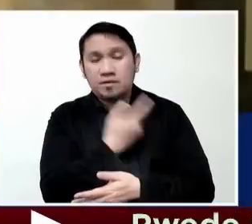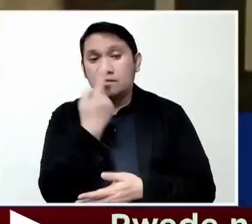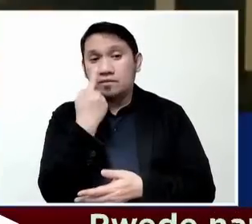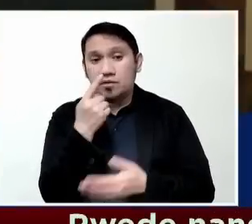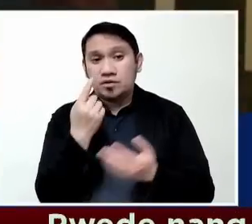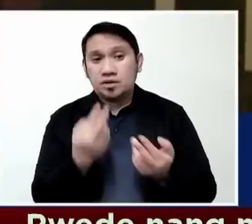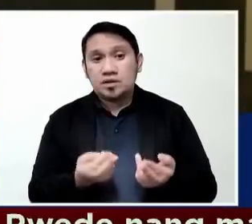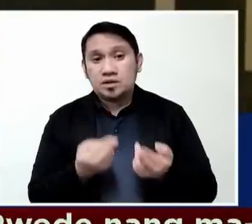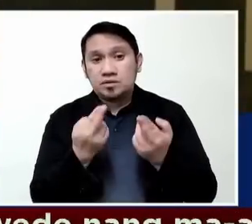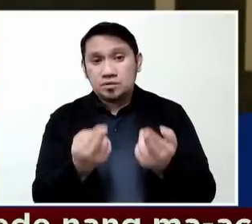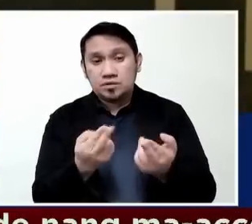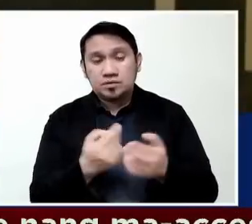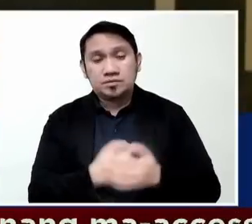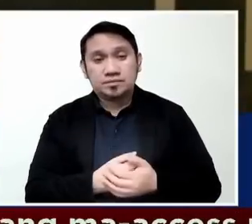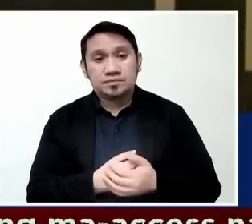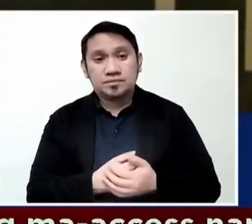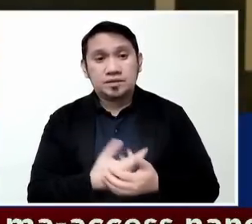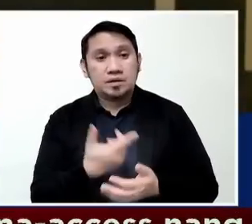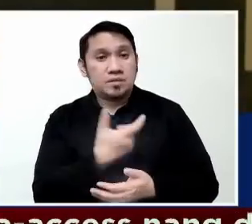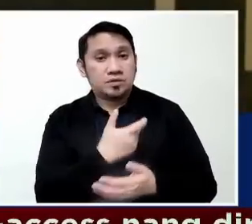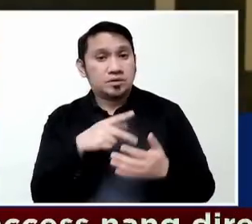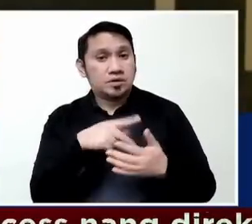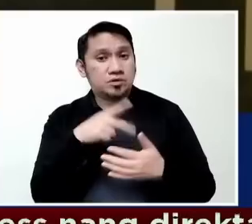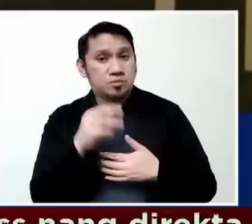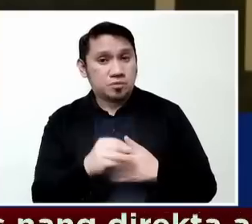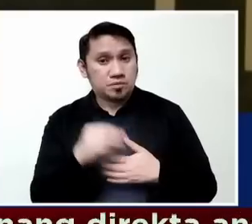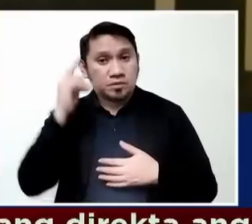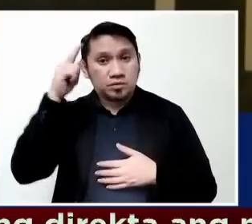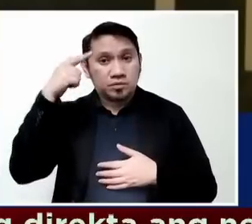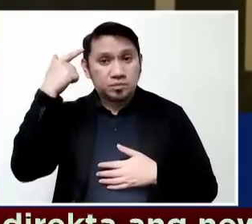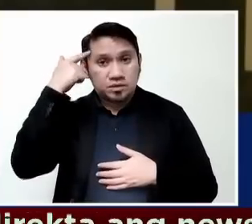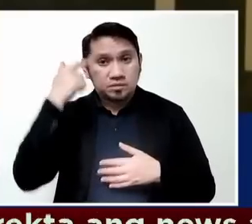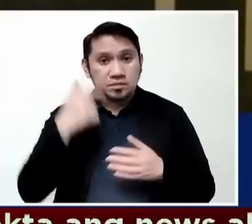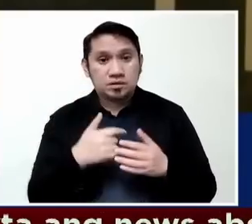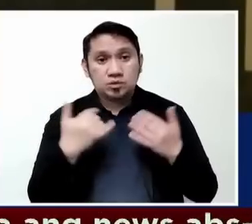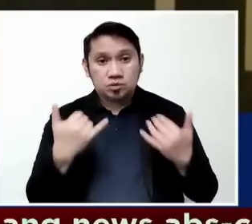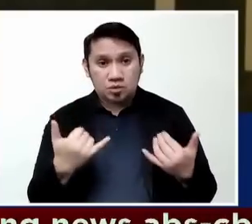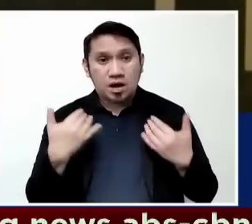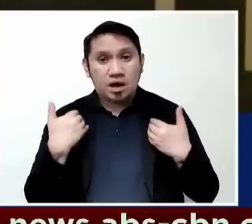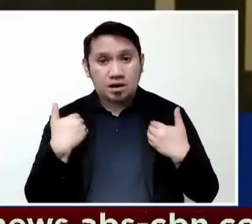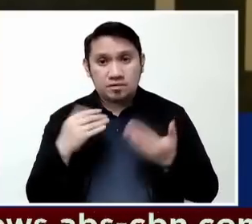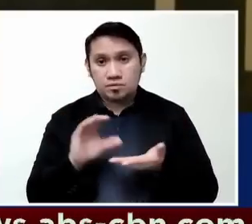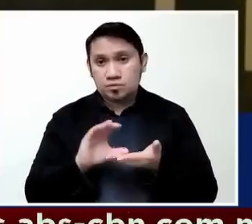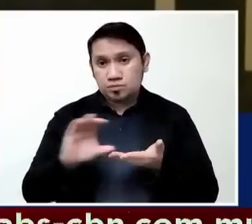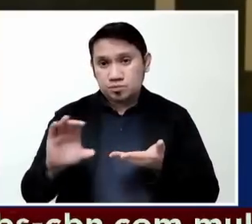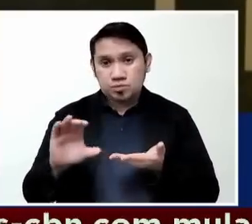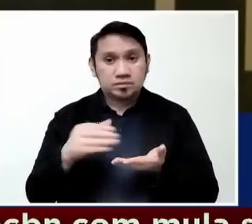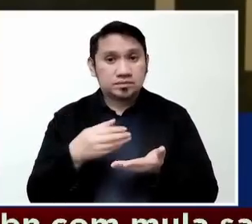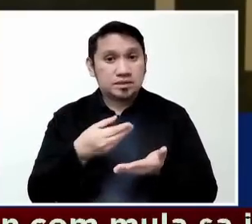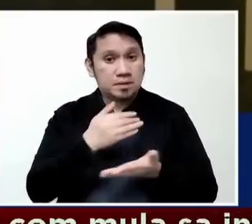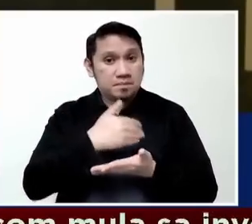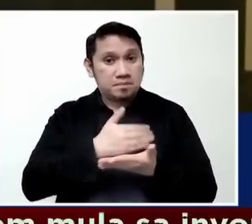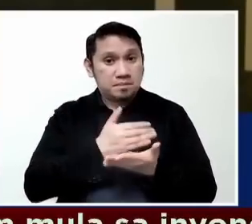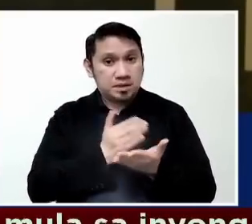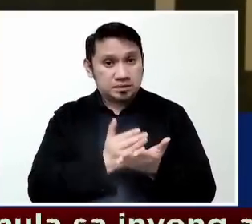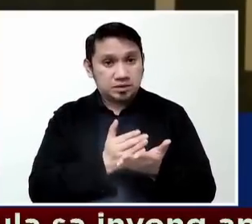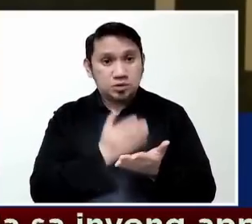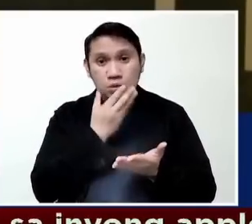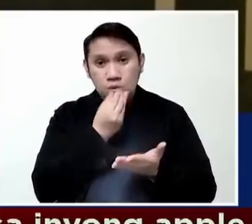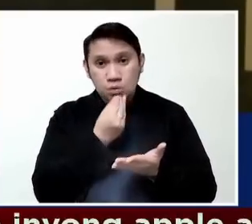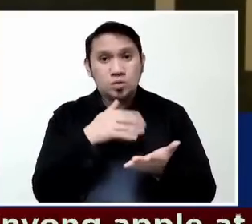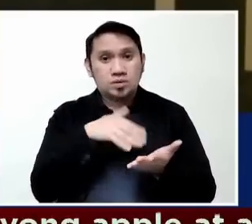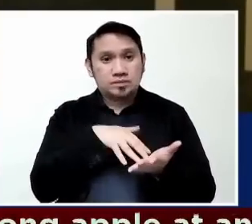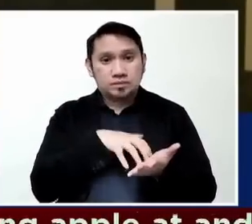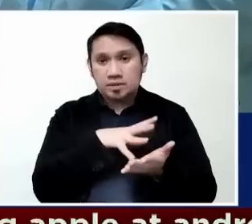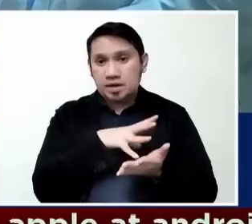recommended vaccination program ng gobyerno para maglaan din tayo ng budget for those who are vulnerable and cannot